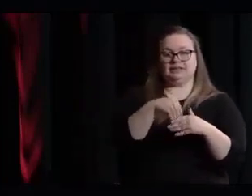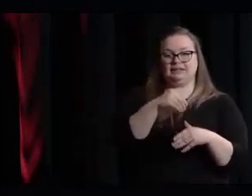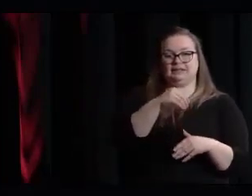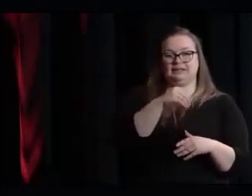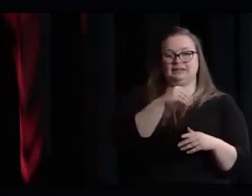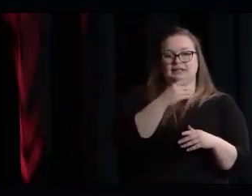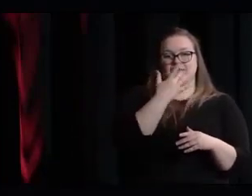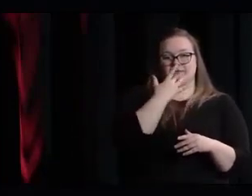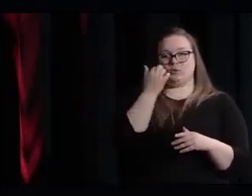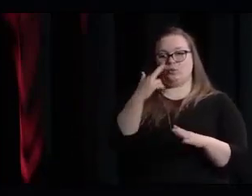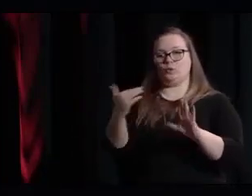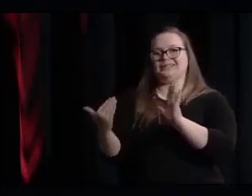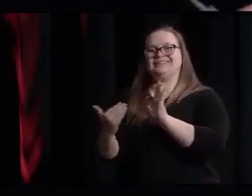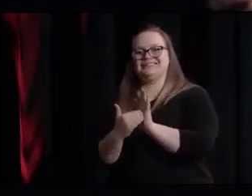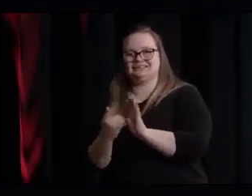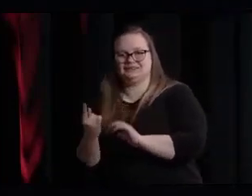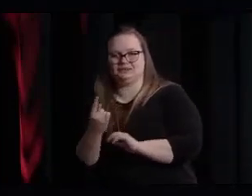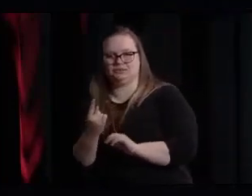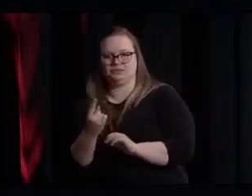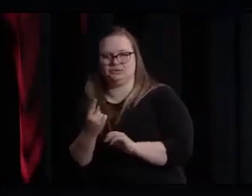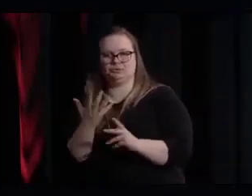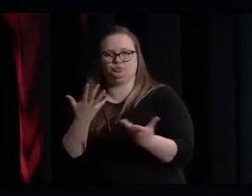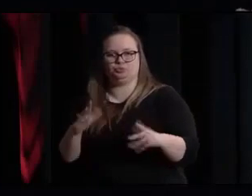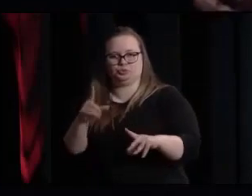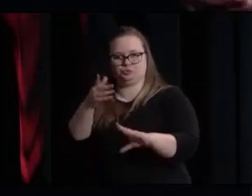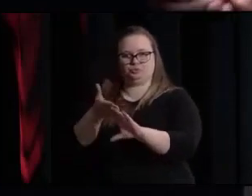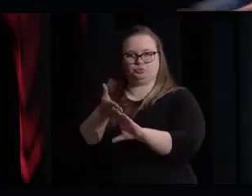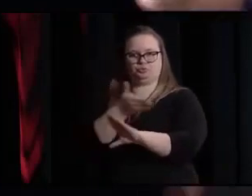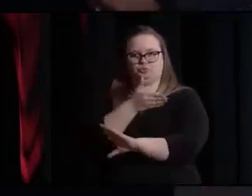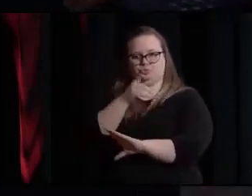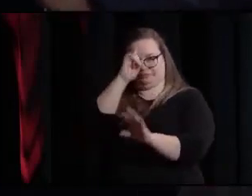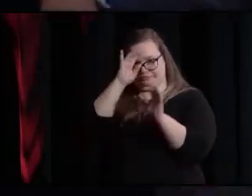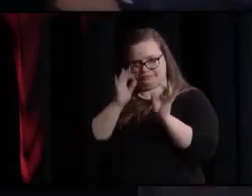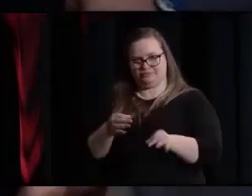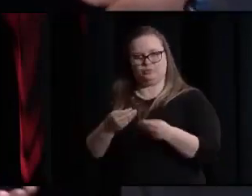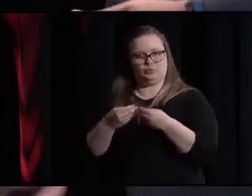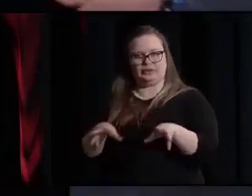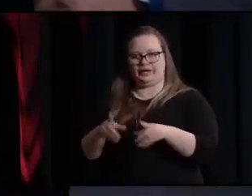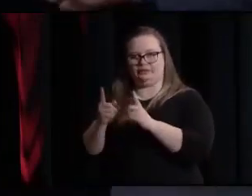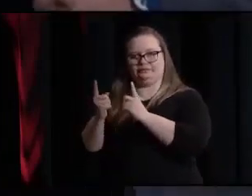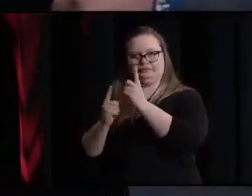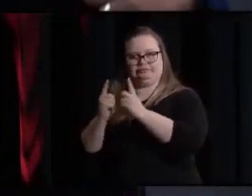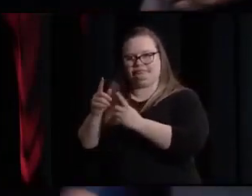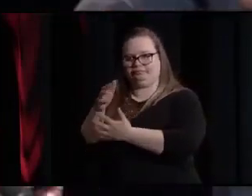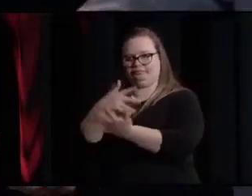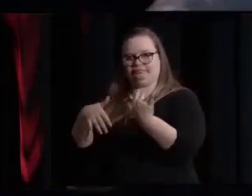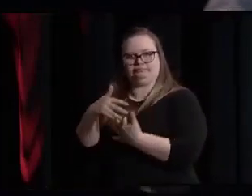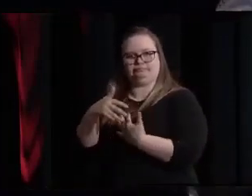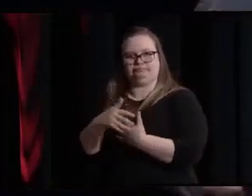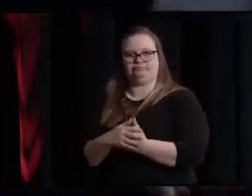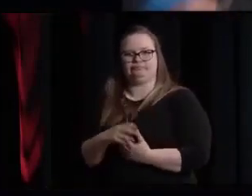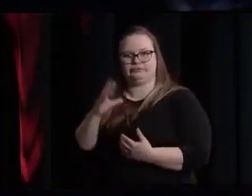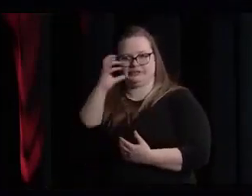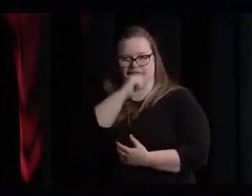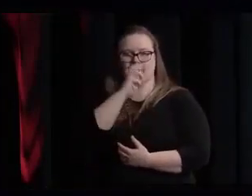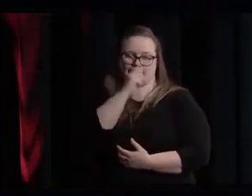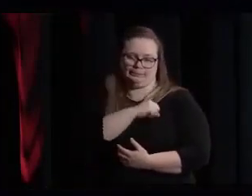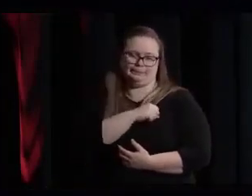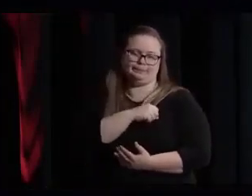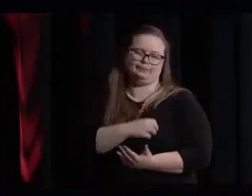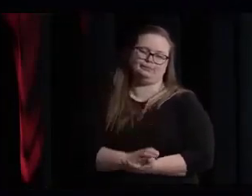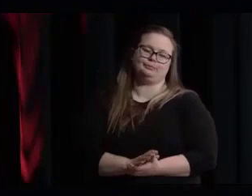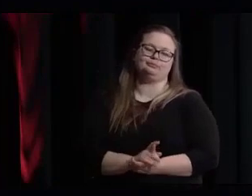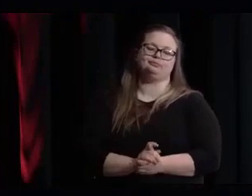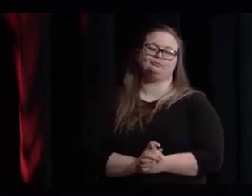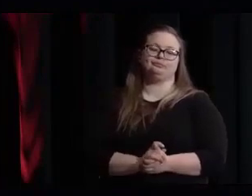someone in a way that is preconceived, unreasoned, and assumptive. When we look